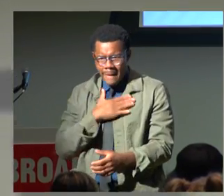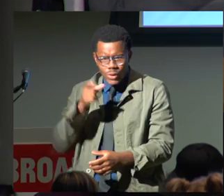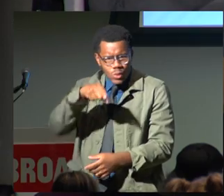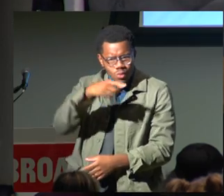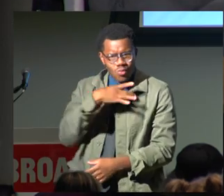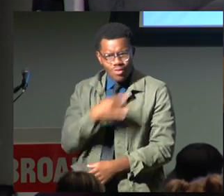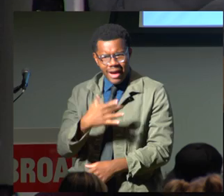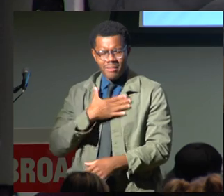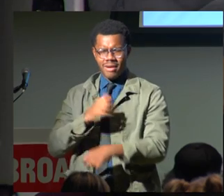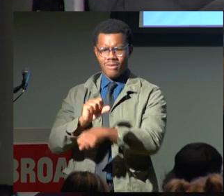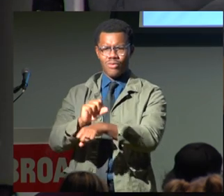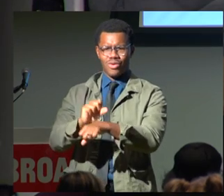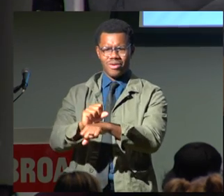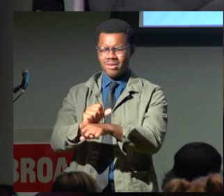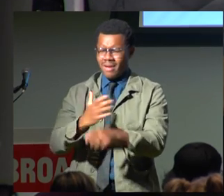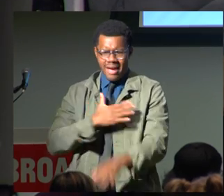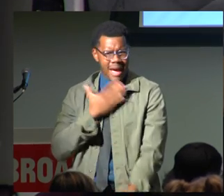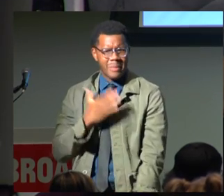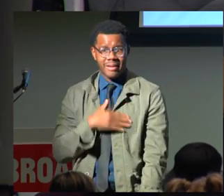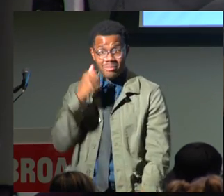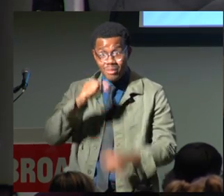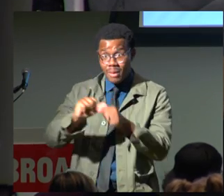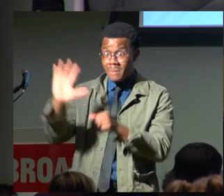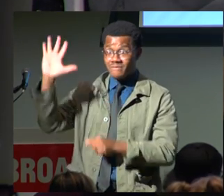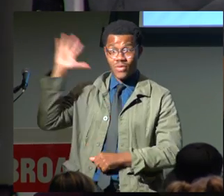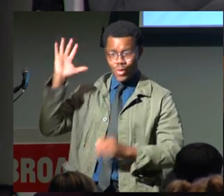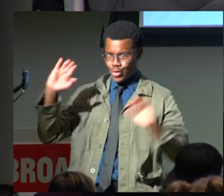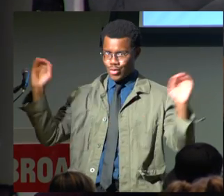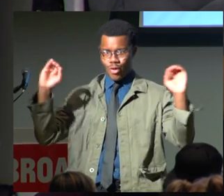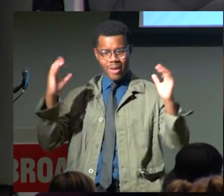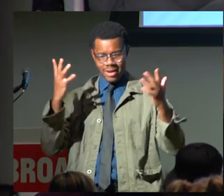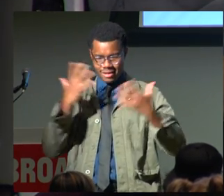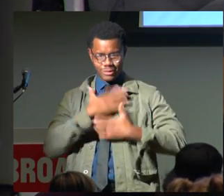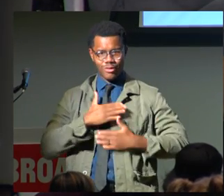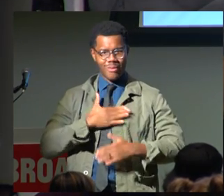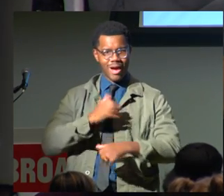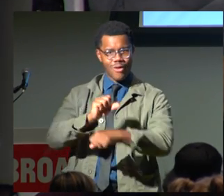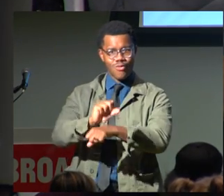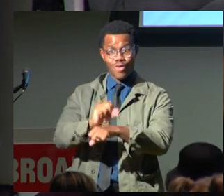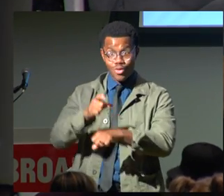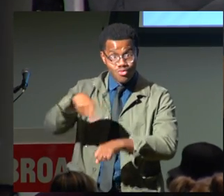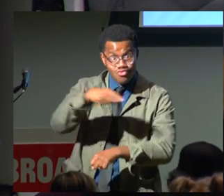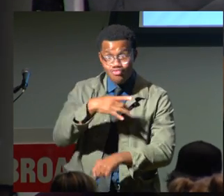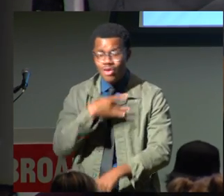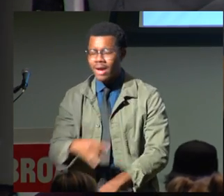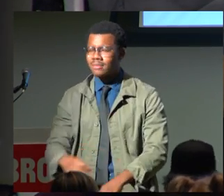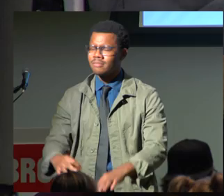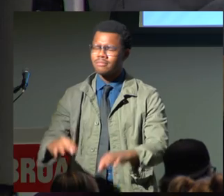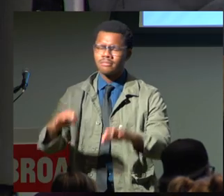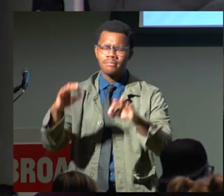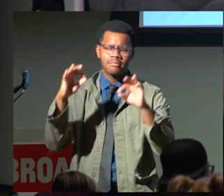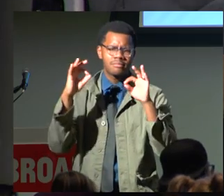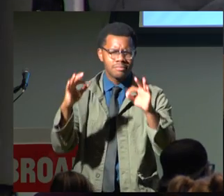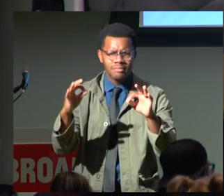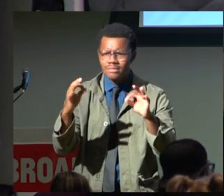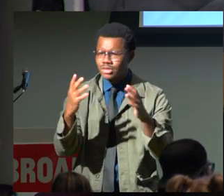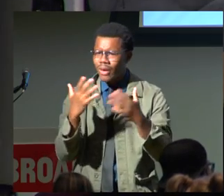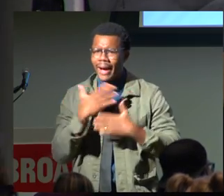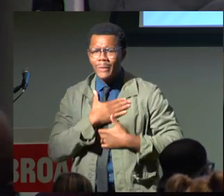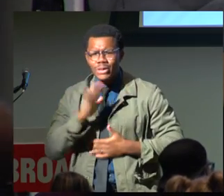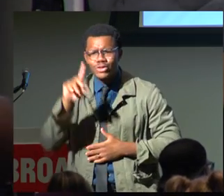time when no one did. So I'm grateful for this time now. So I really appreciate your question, and you are